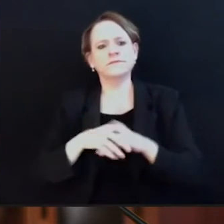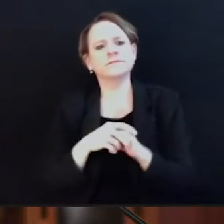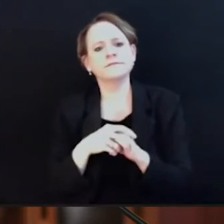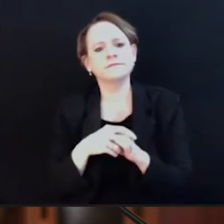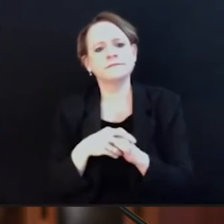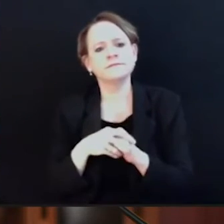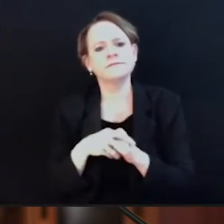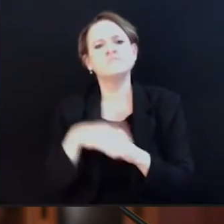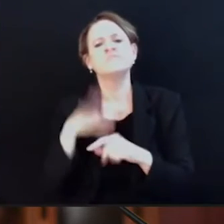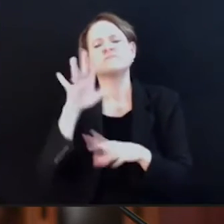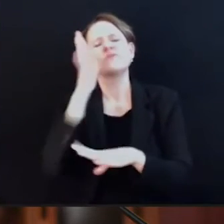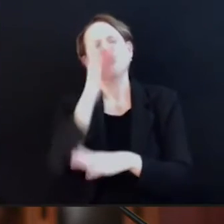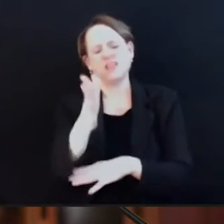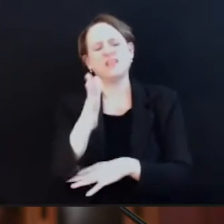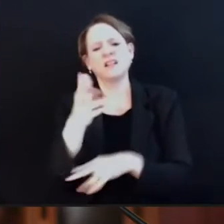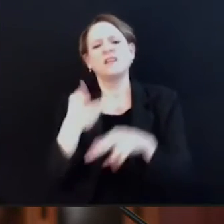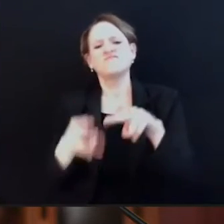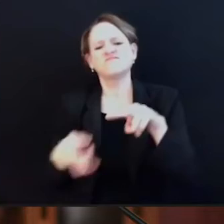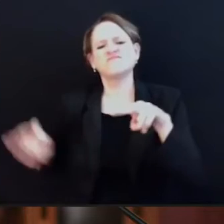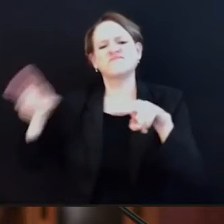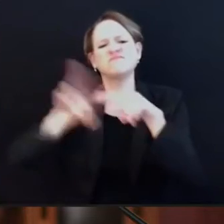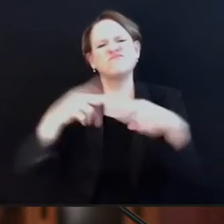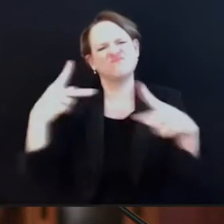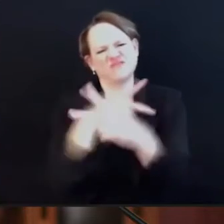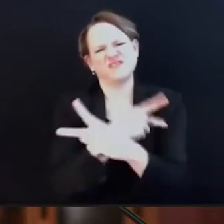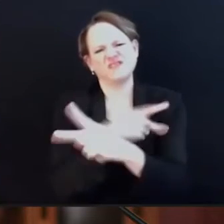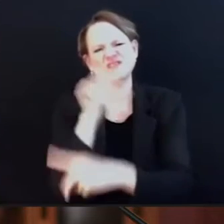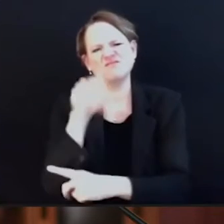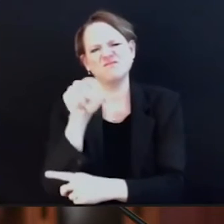take every precaution we can, because these